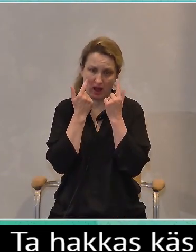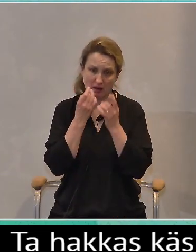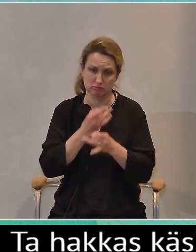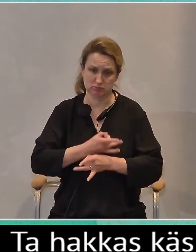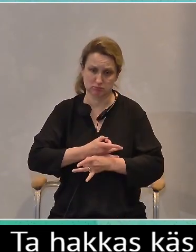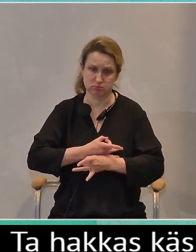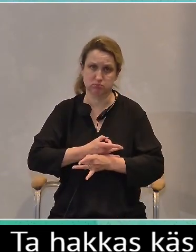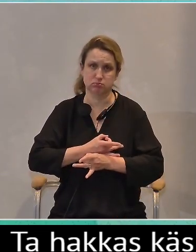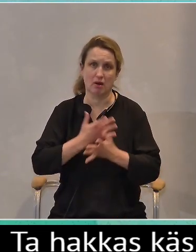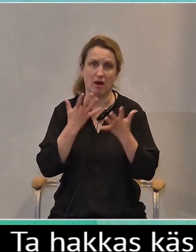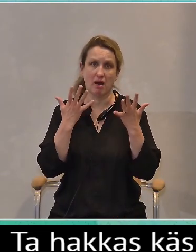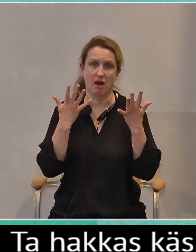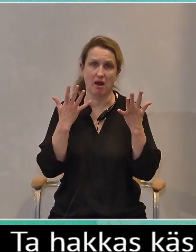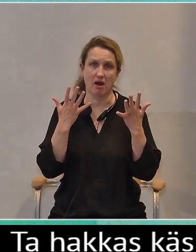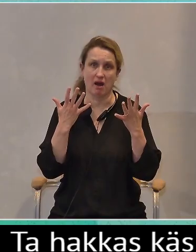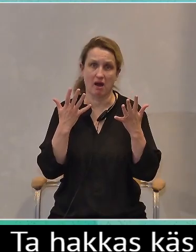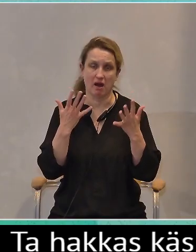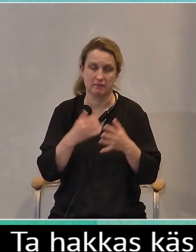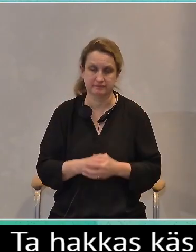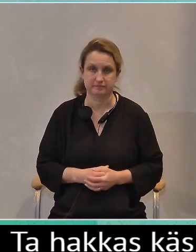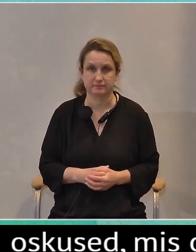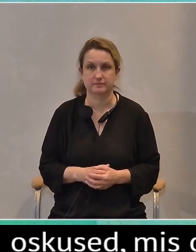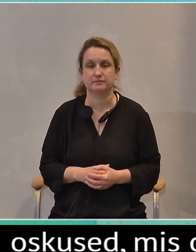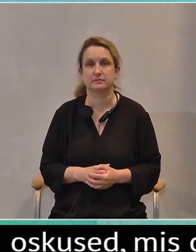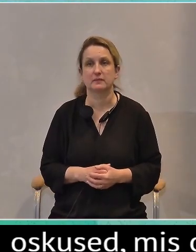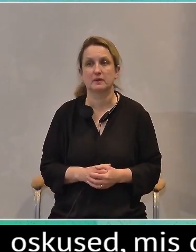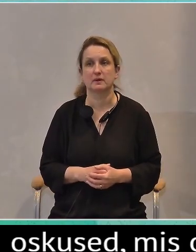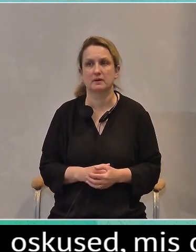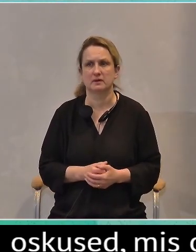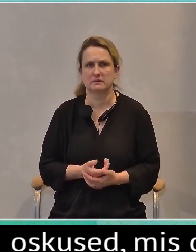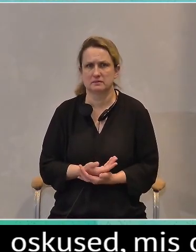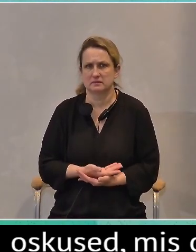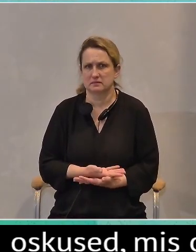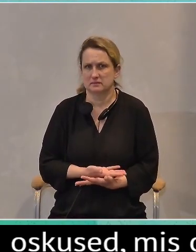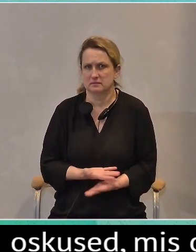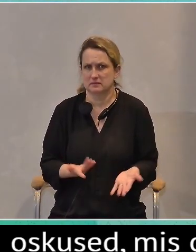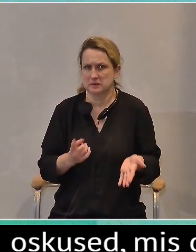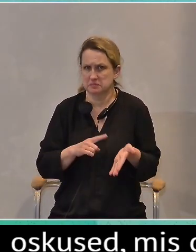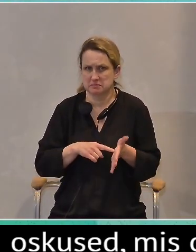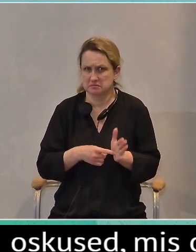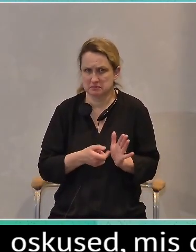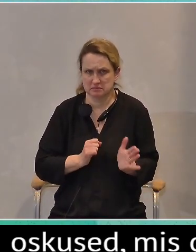she started having meltdowns, crying fits.